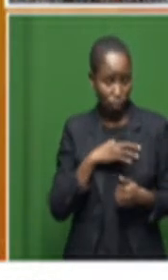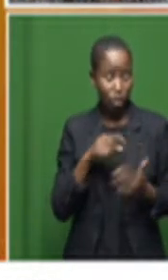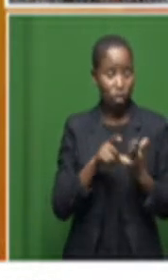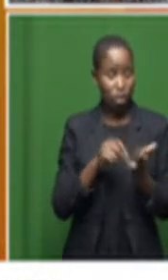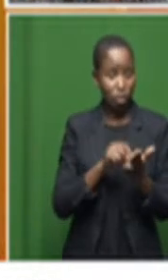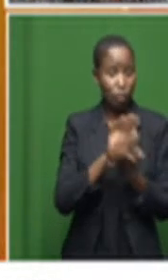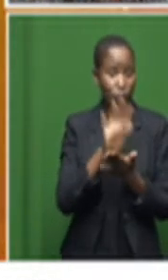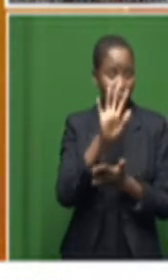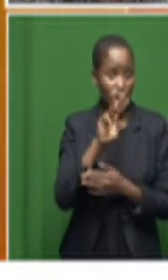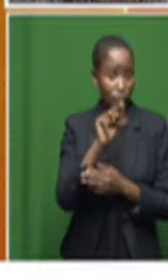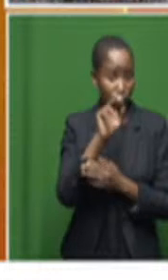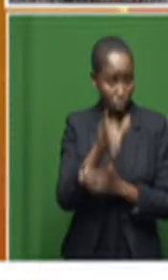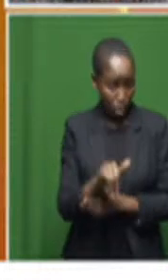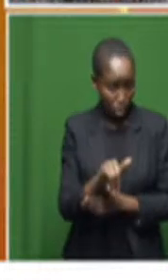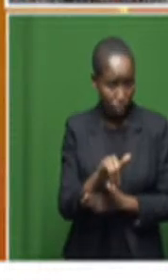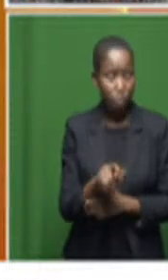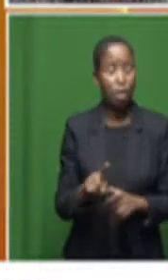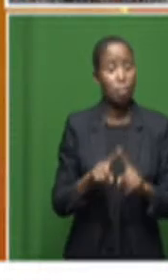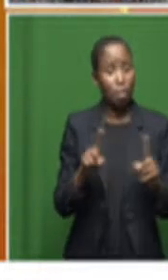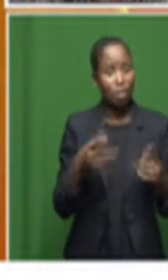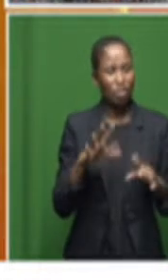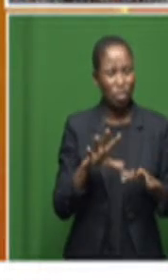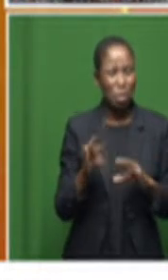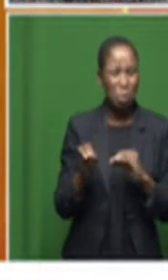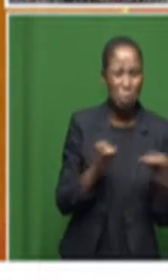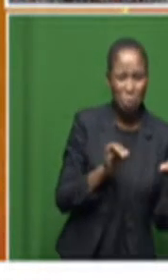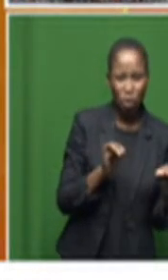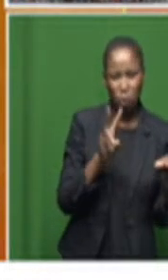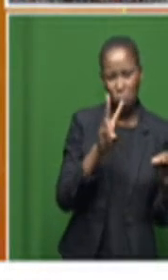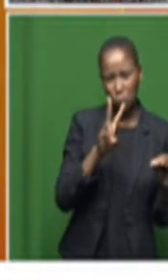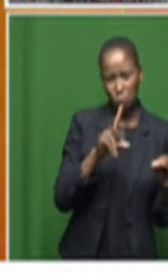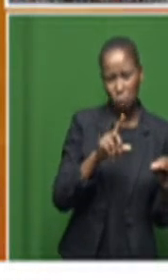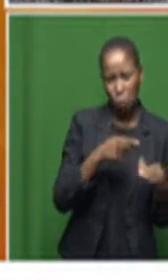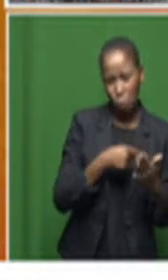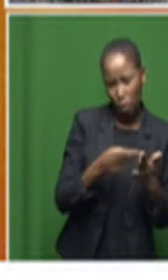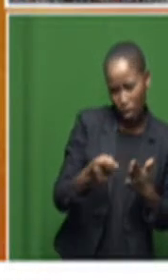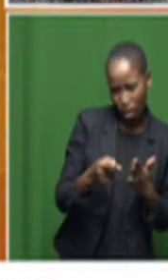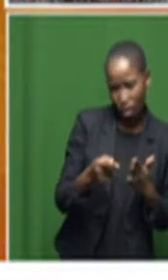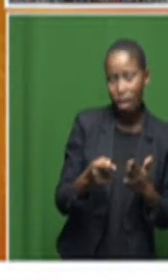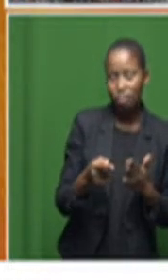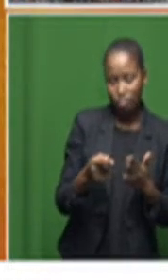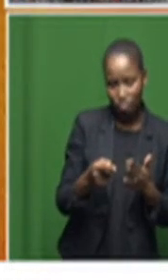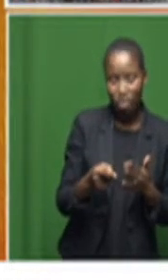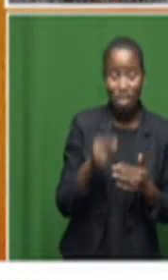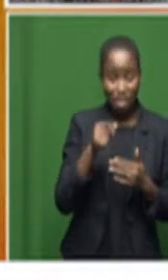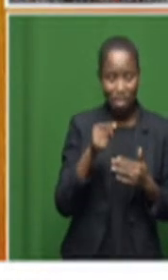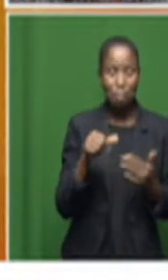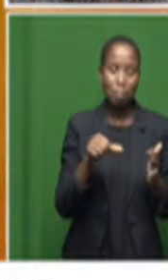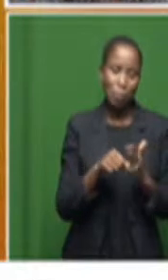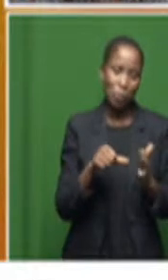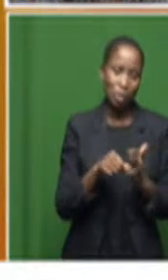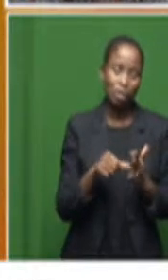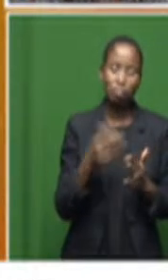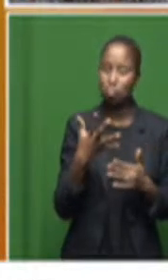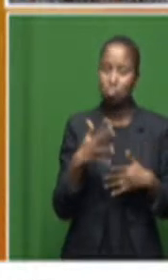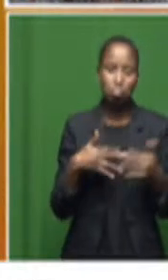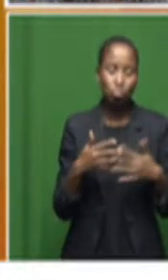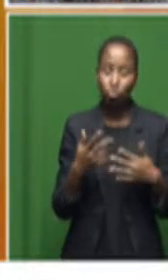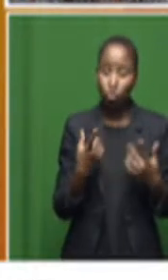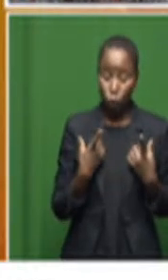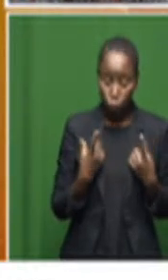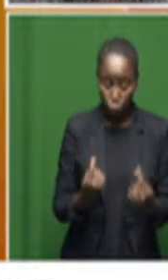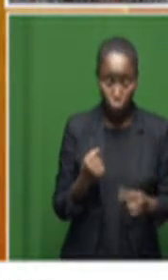May. However, it took more than 12 weeks, and it's important that in doing whatever